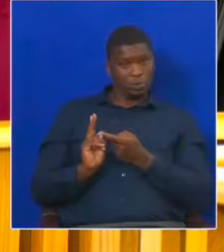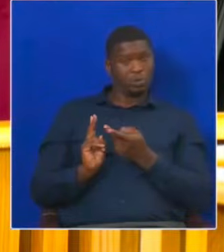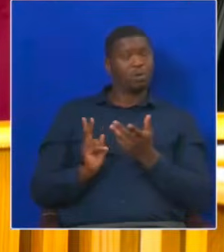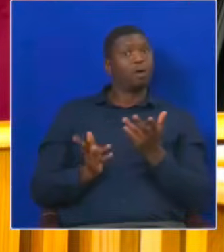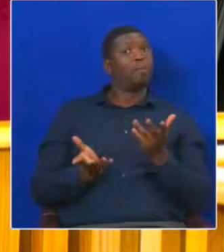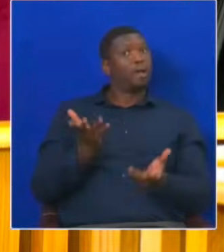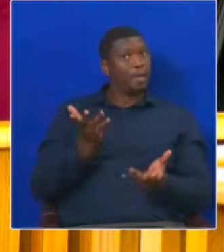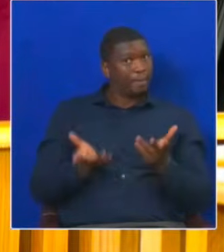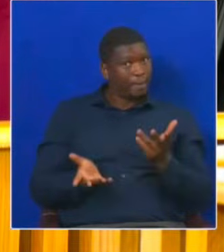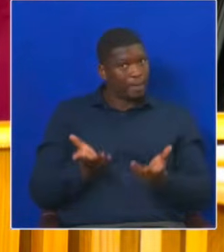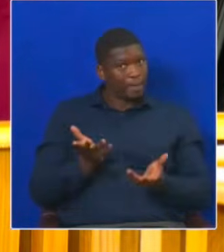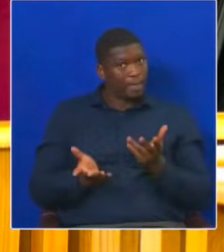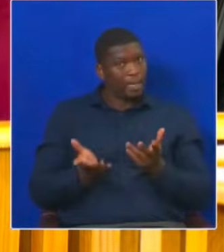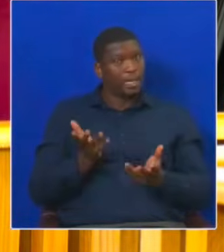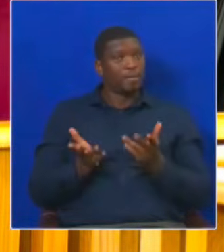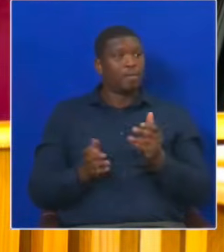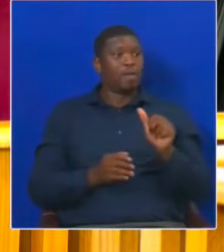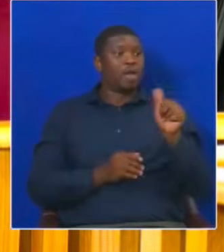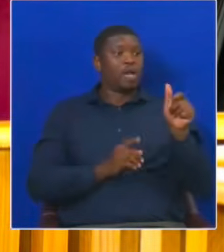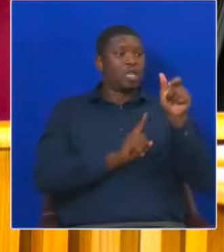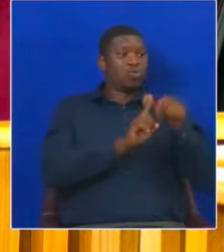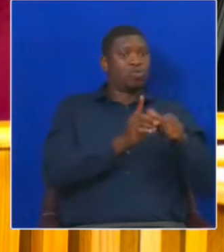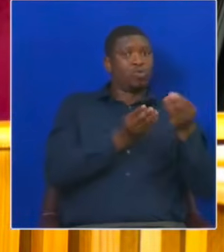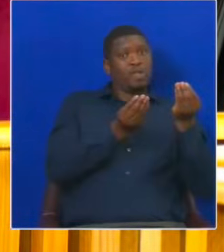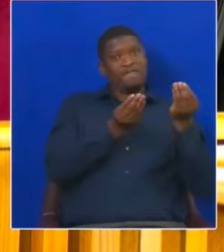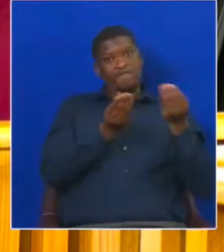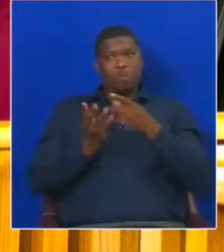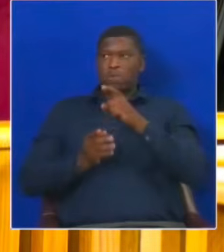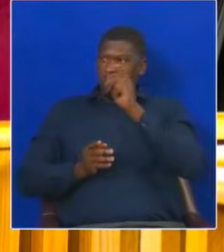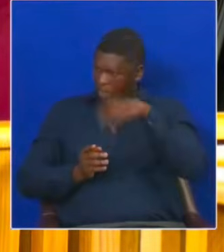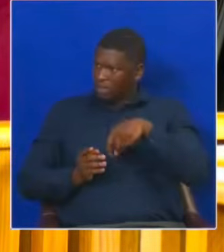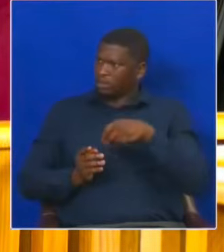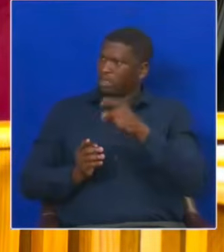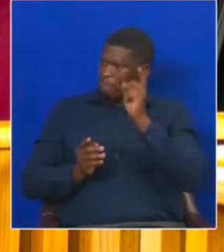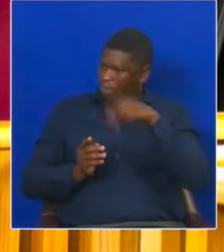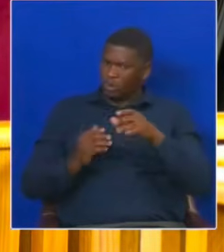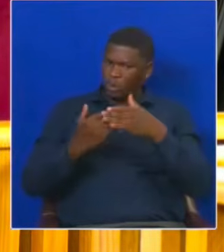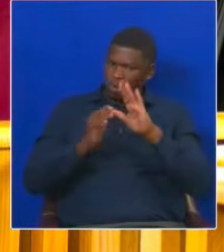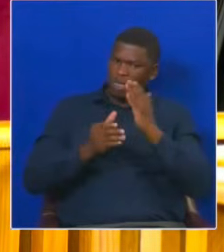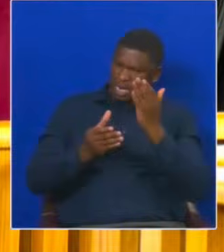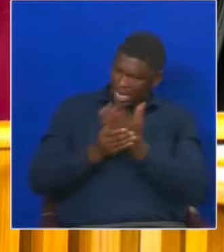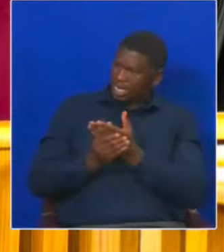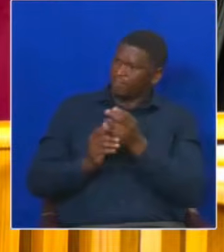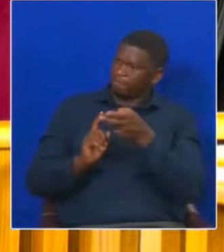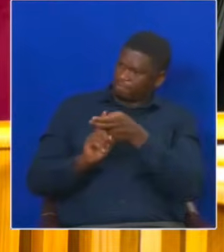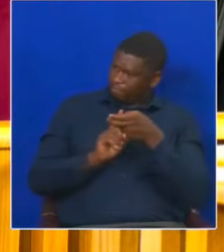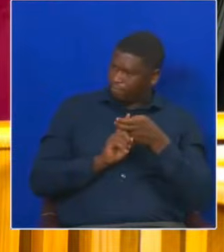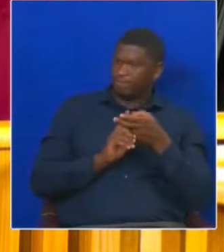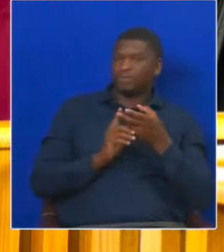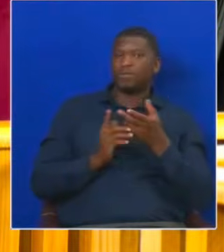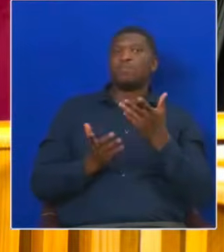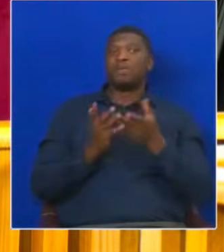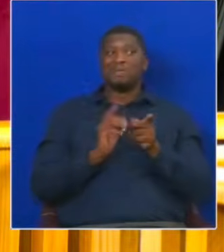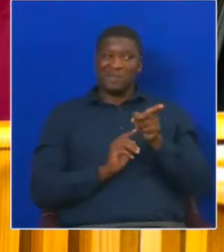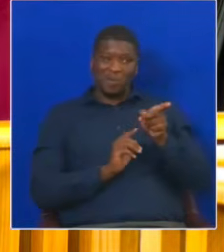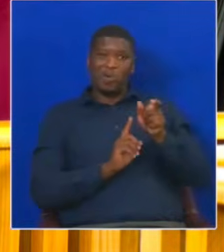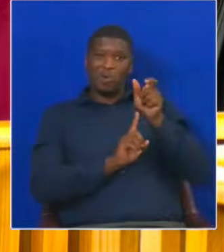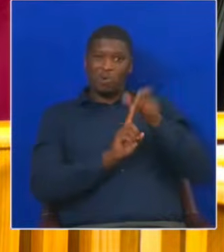told to do so by somebody who have an intention to